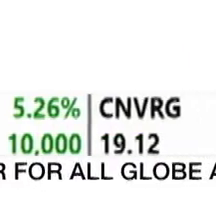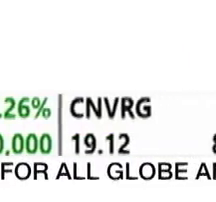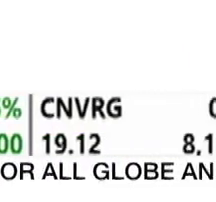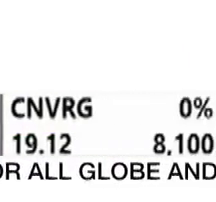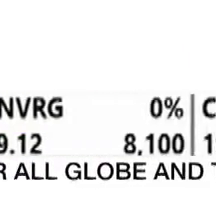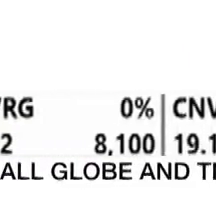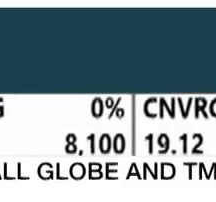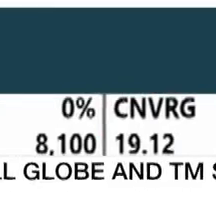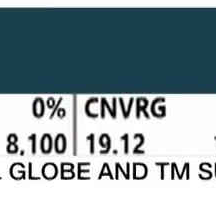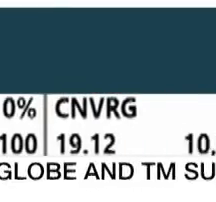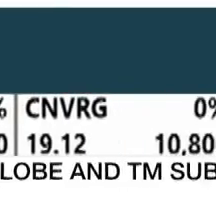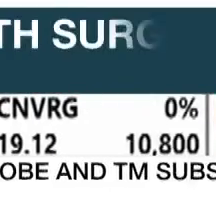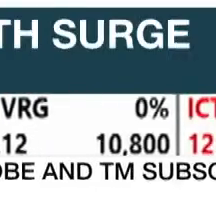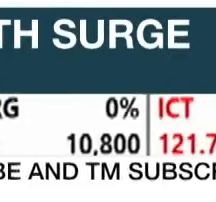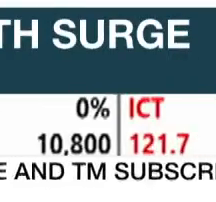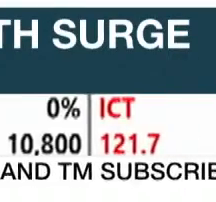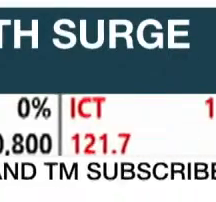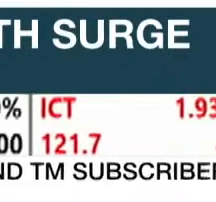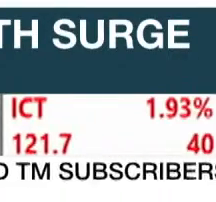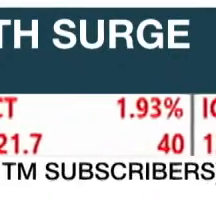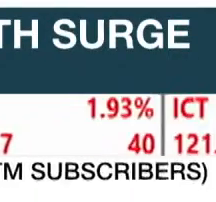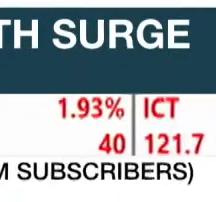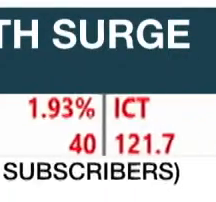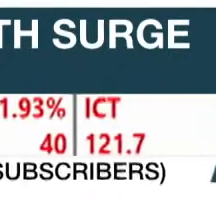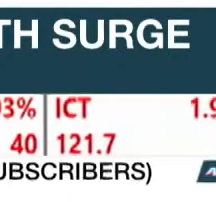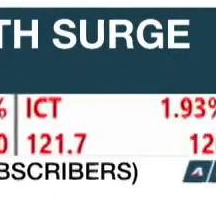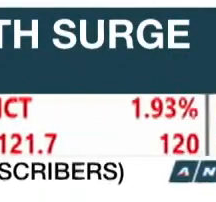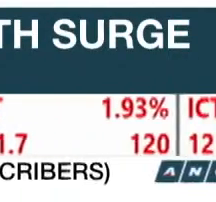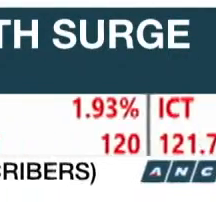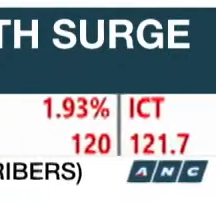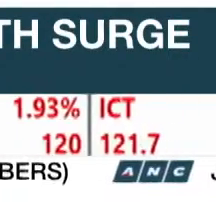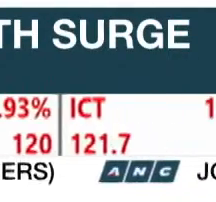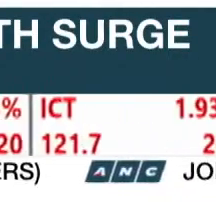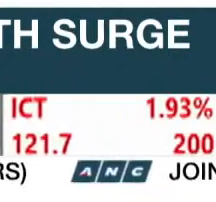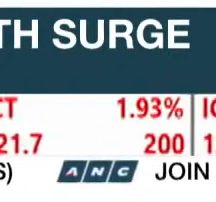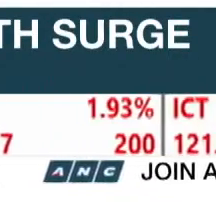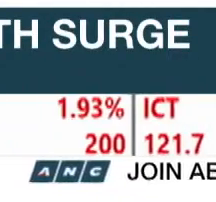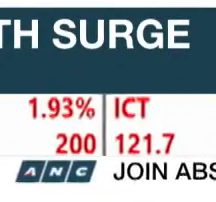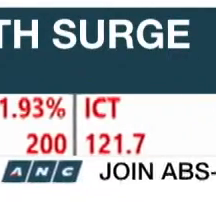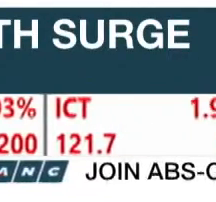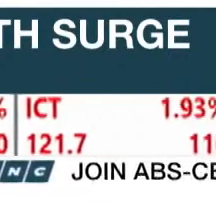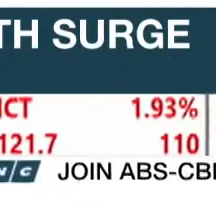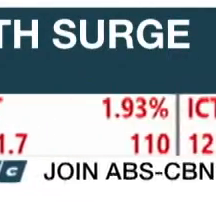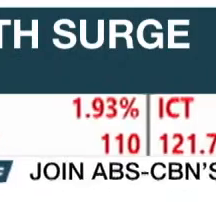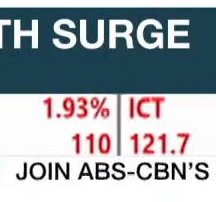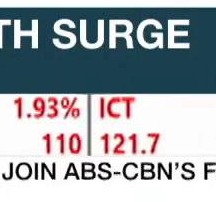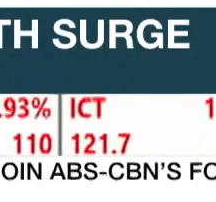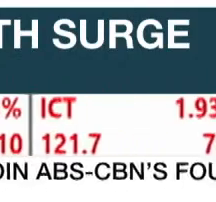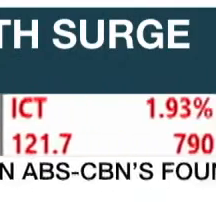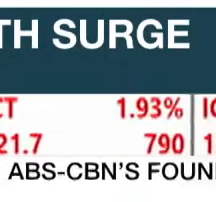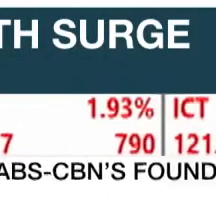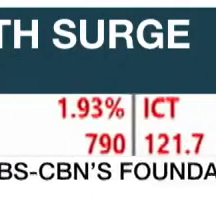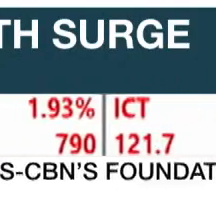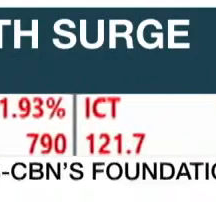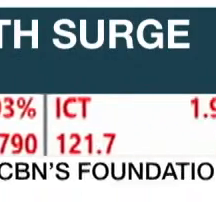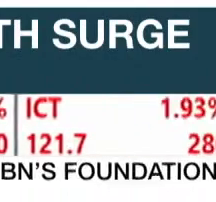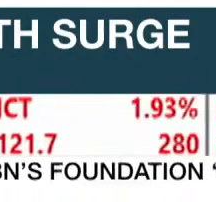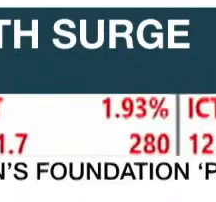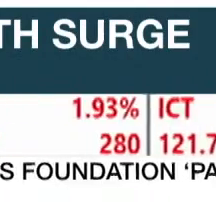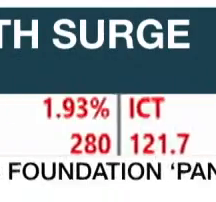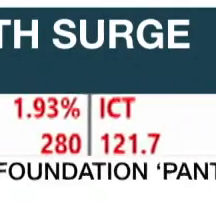the program and thank you for joining us today. Yes, good afternoon, Ms. Carmina. How are you